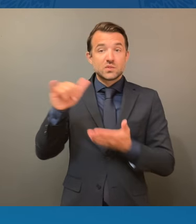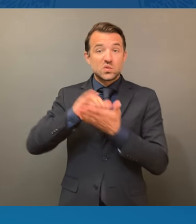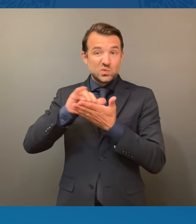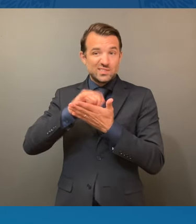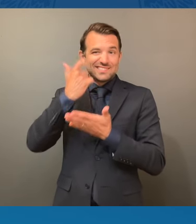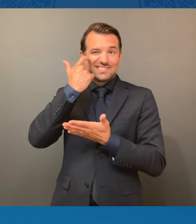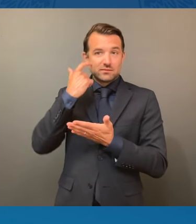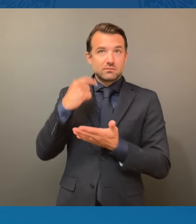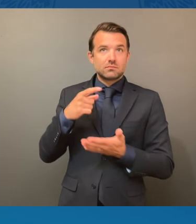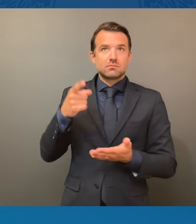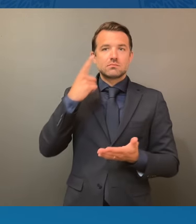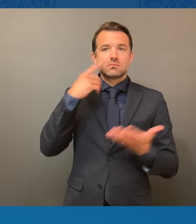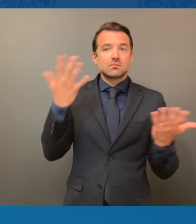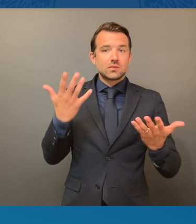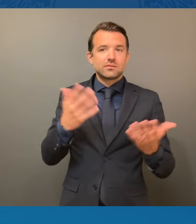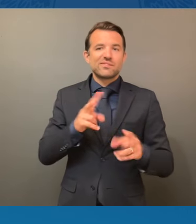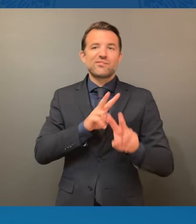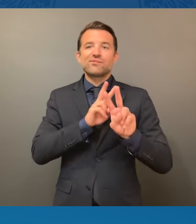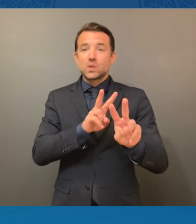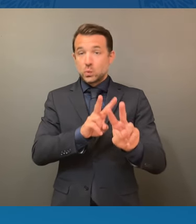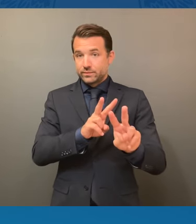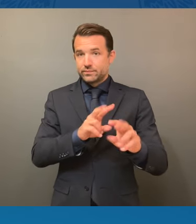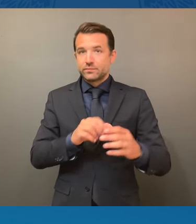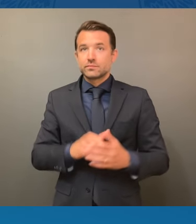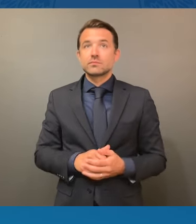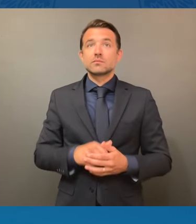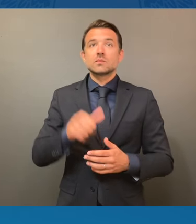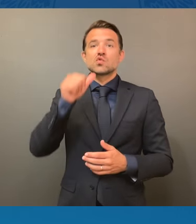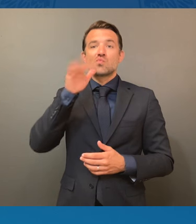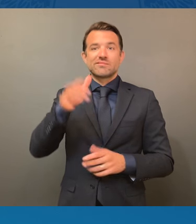funeral of an 86-year-old grandmother